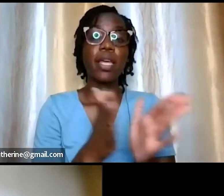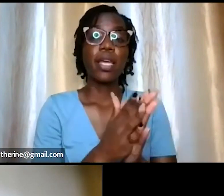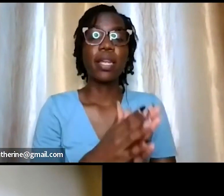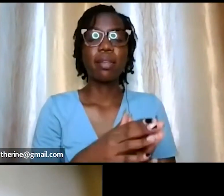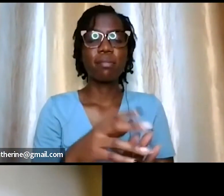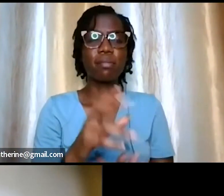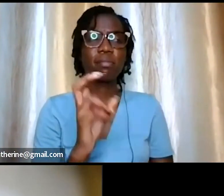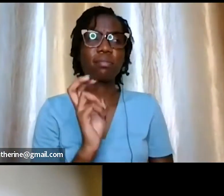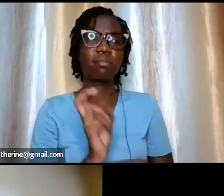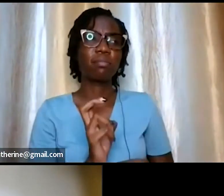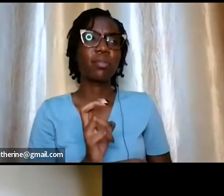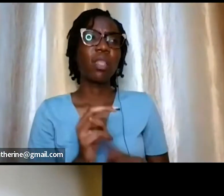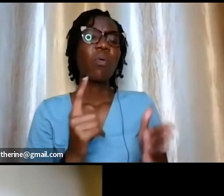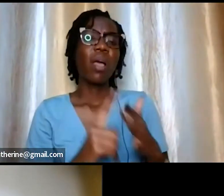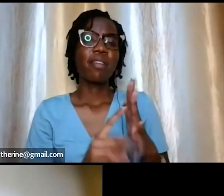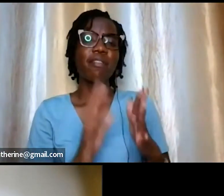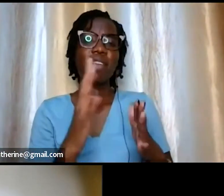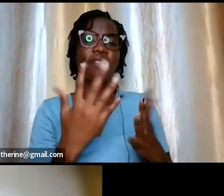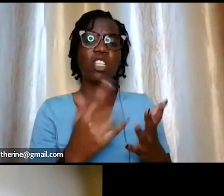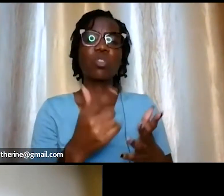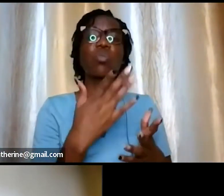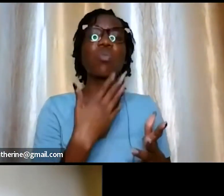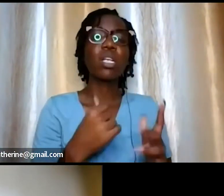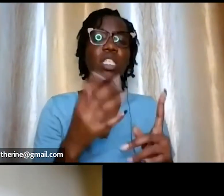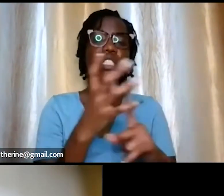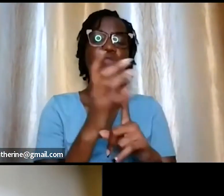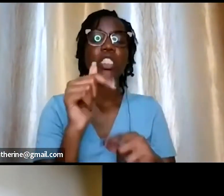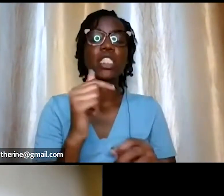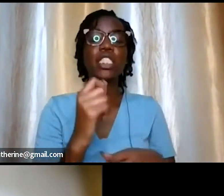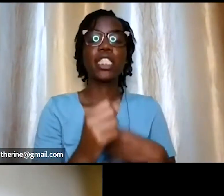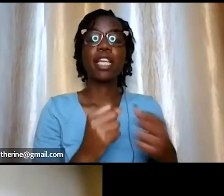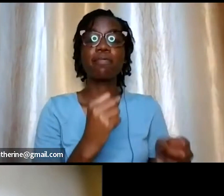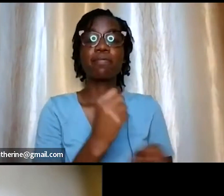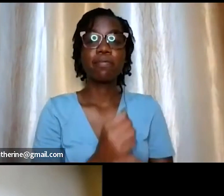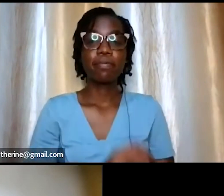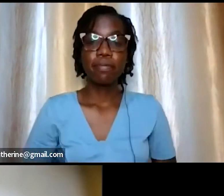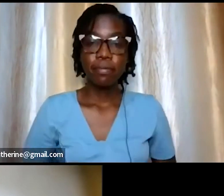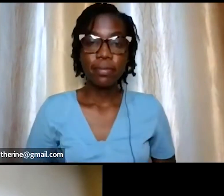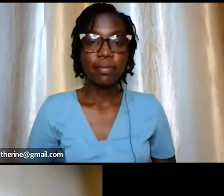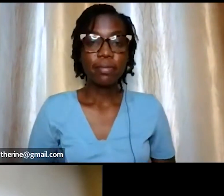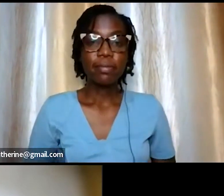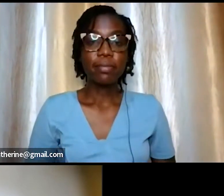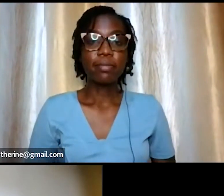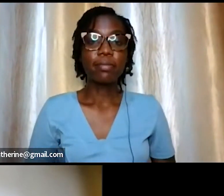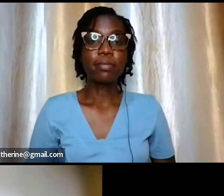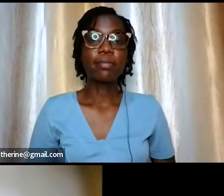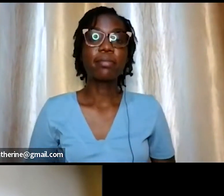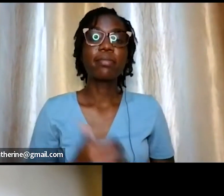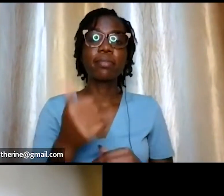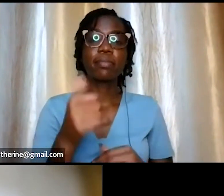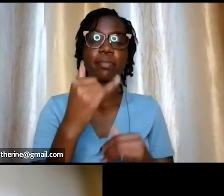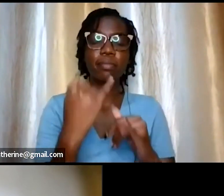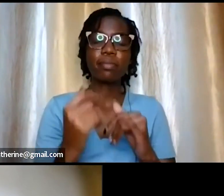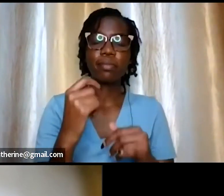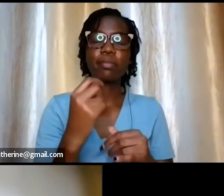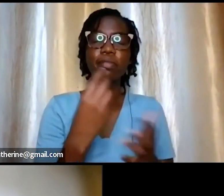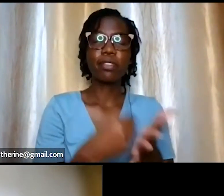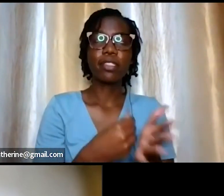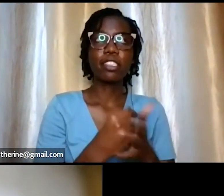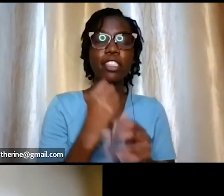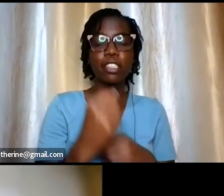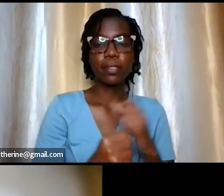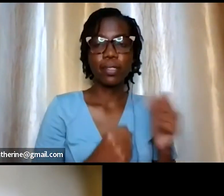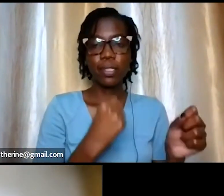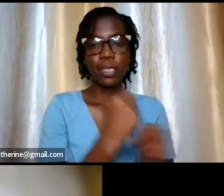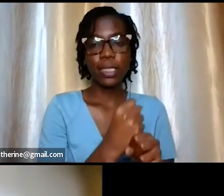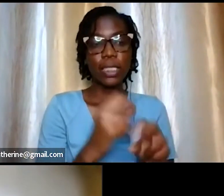are the 5 things you'd like us to achieve this year. You know, every end of financial year, towards the end of that financial year, sit